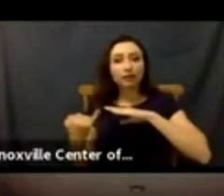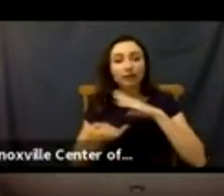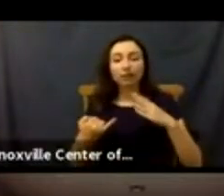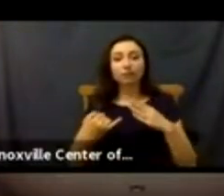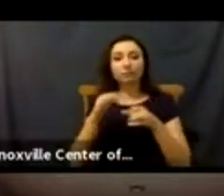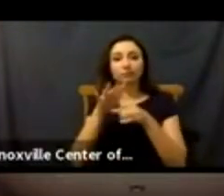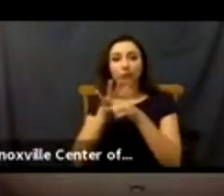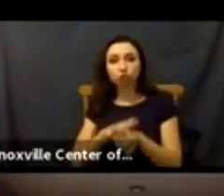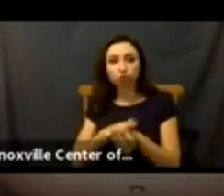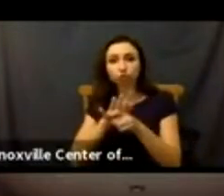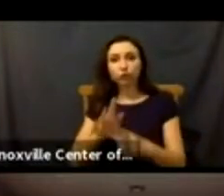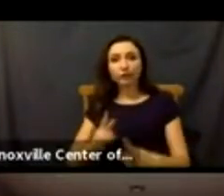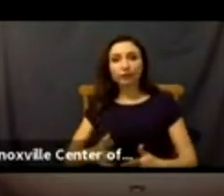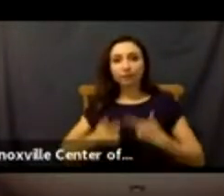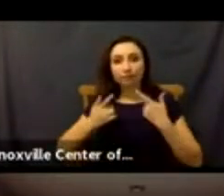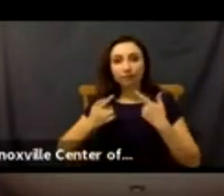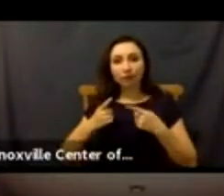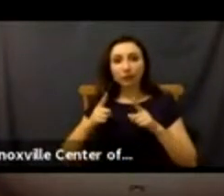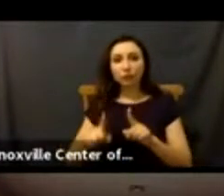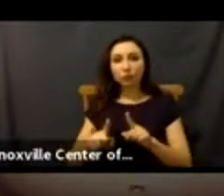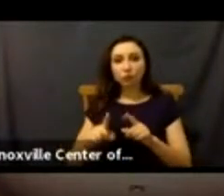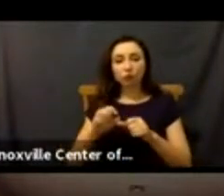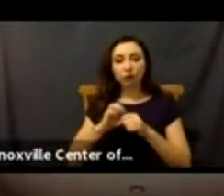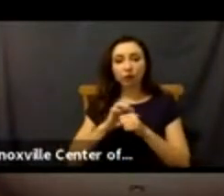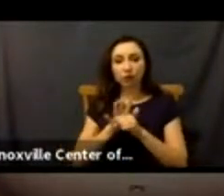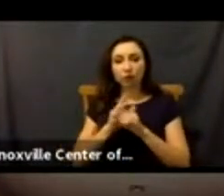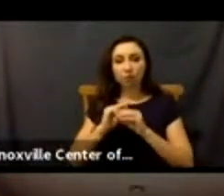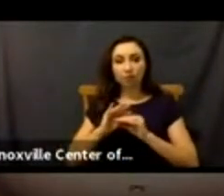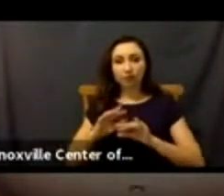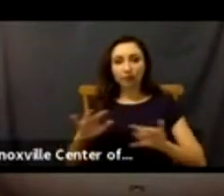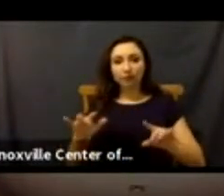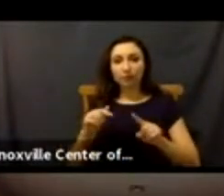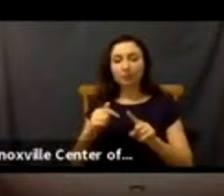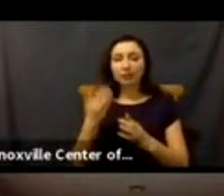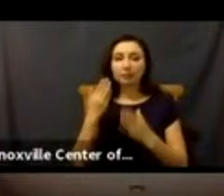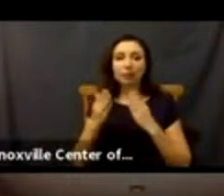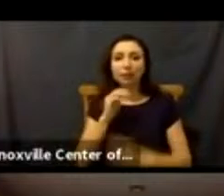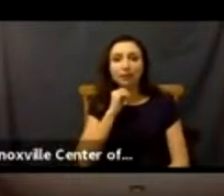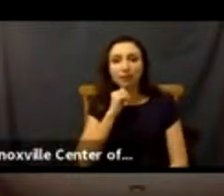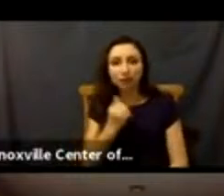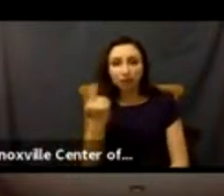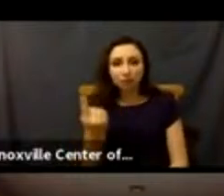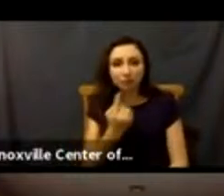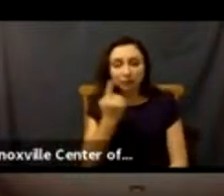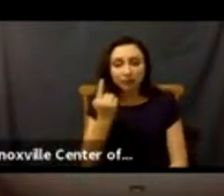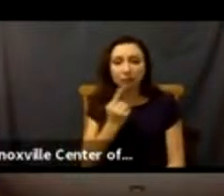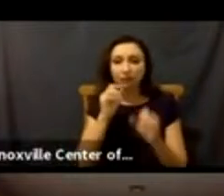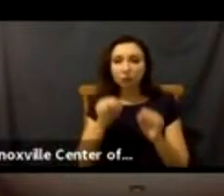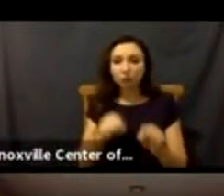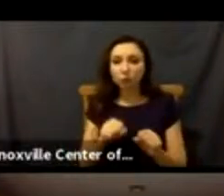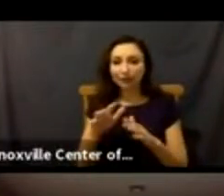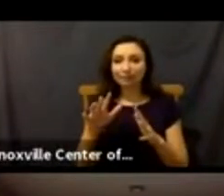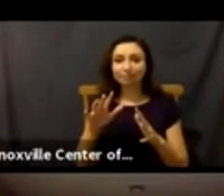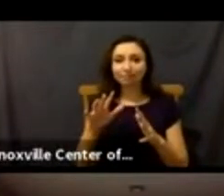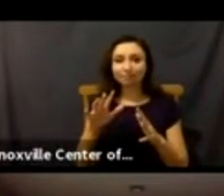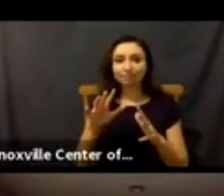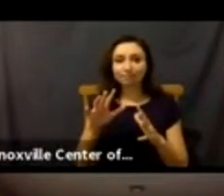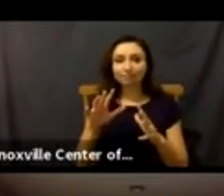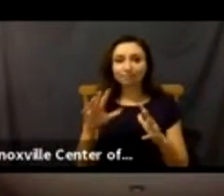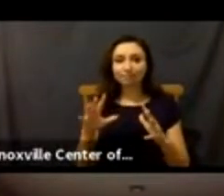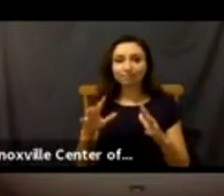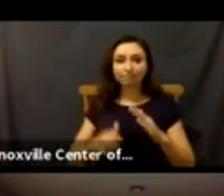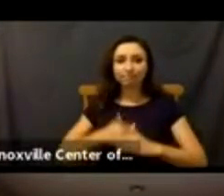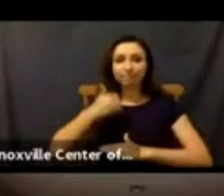in a pandemic. And this may not be something we we can assemble by the next meeting, but I would like to